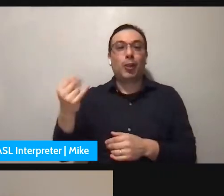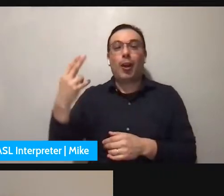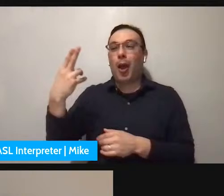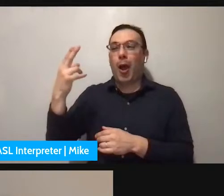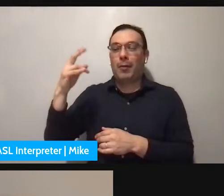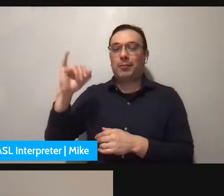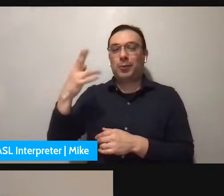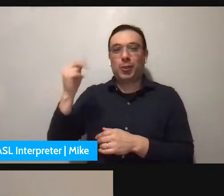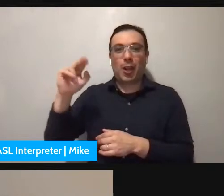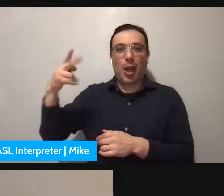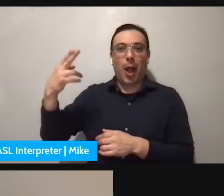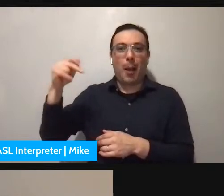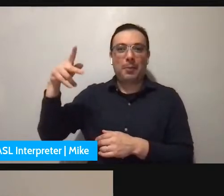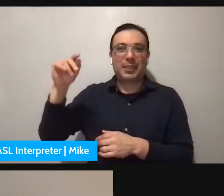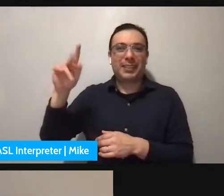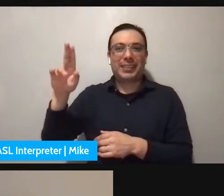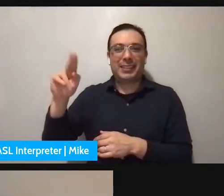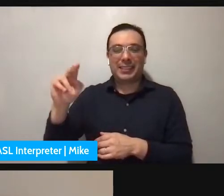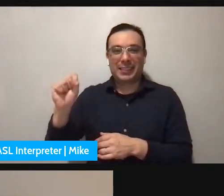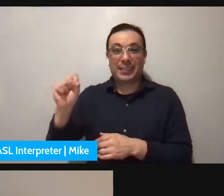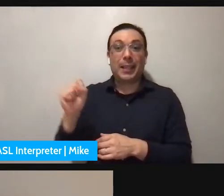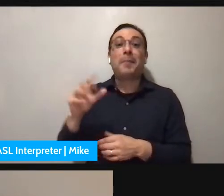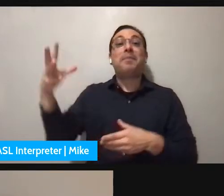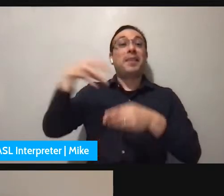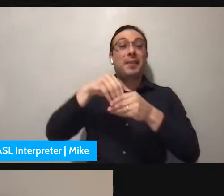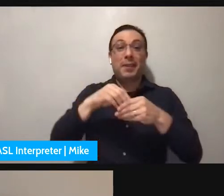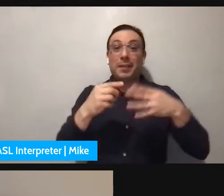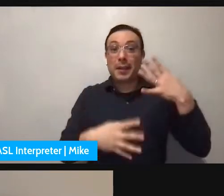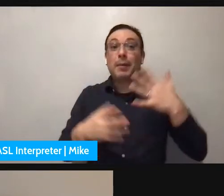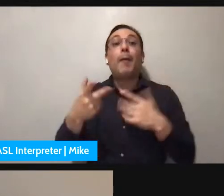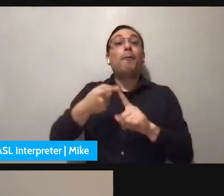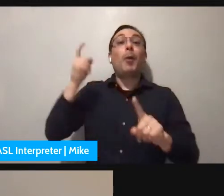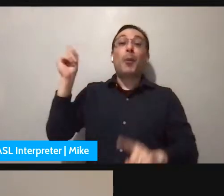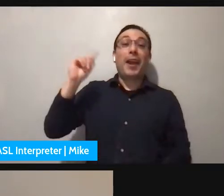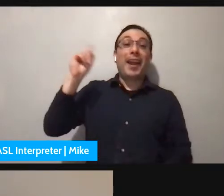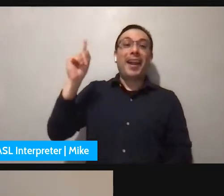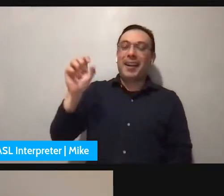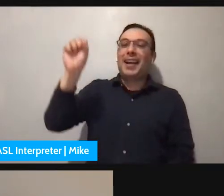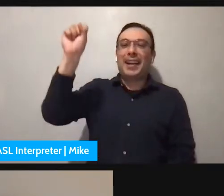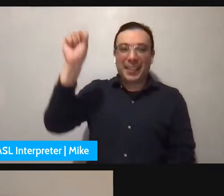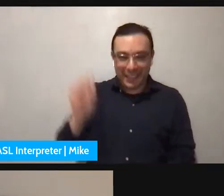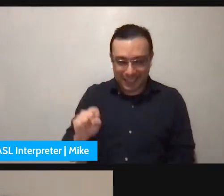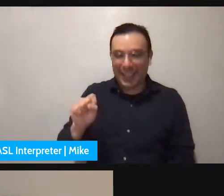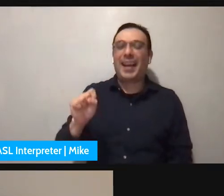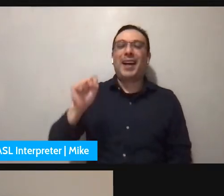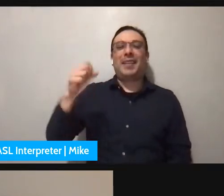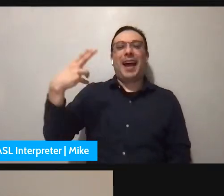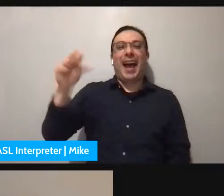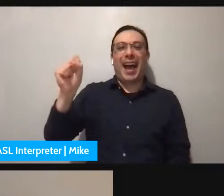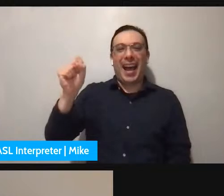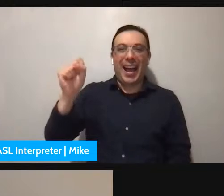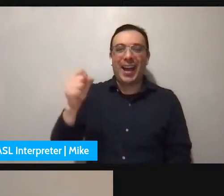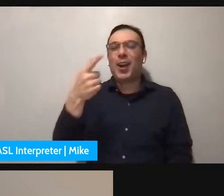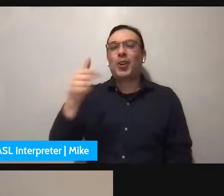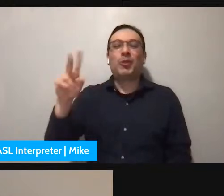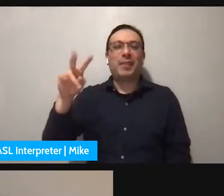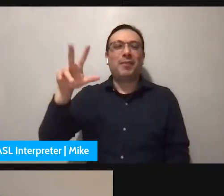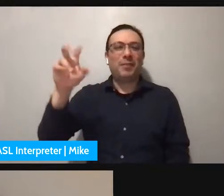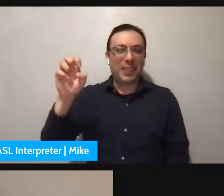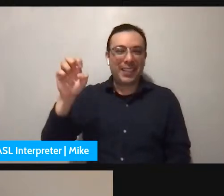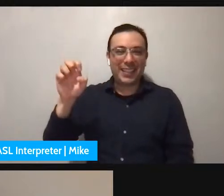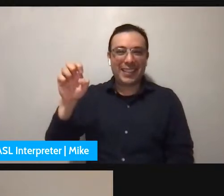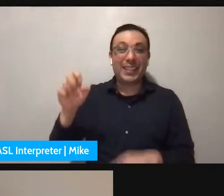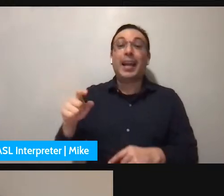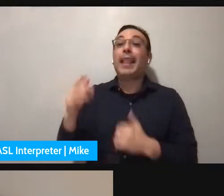bio, Risha is a proud graduate of Southside High School in Greenville, South Carolina. And that's how I know Risha. We went to